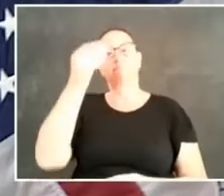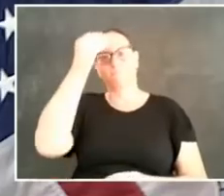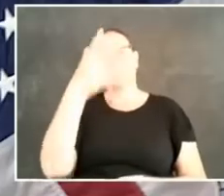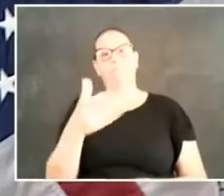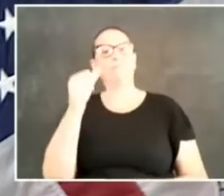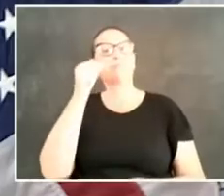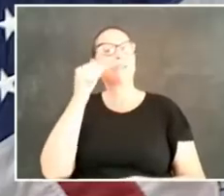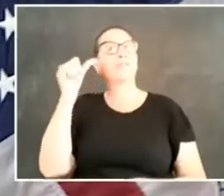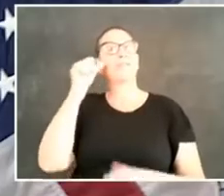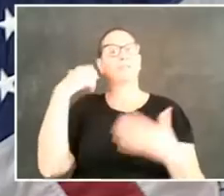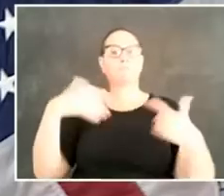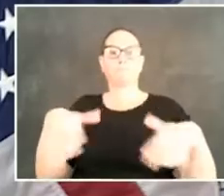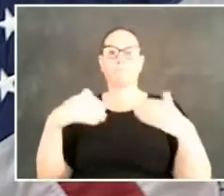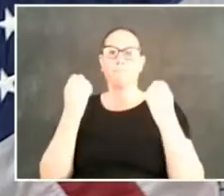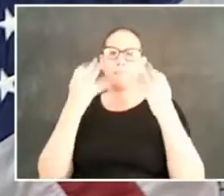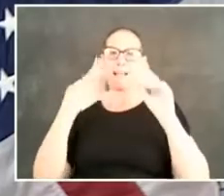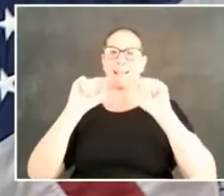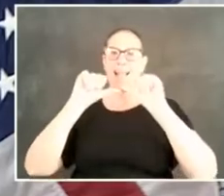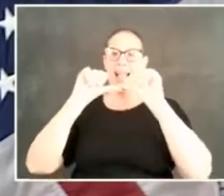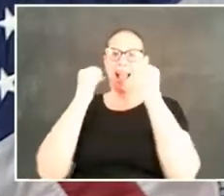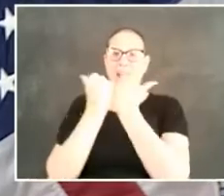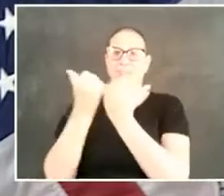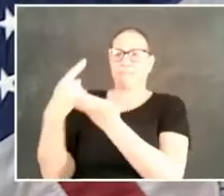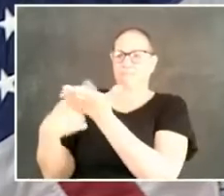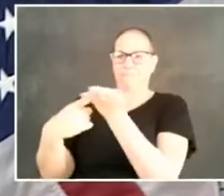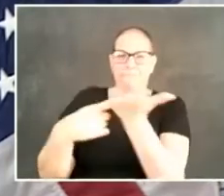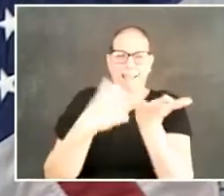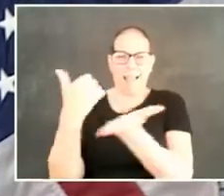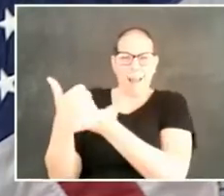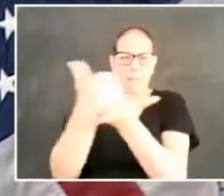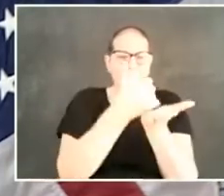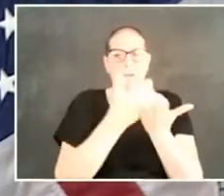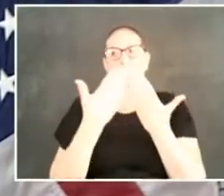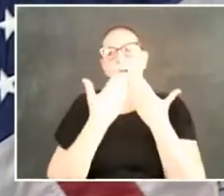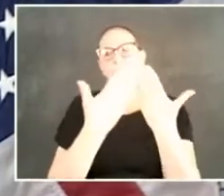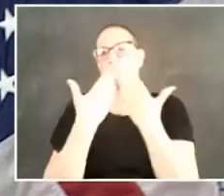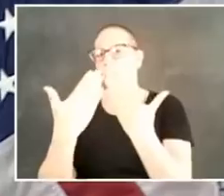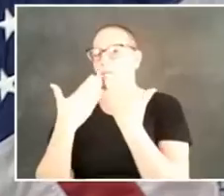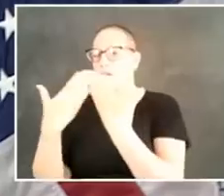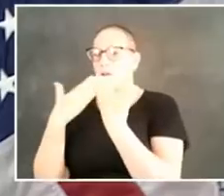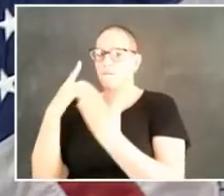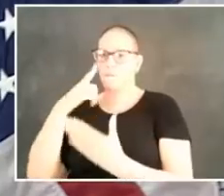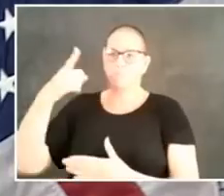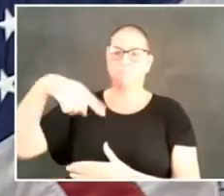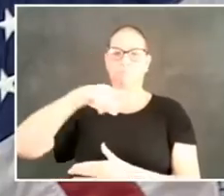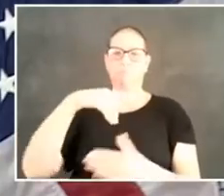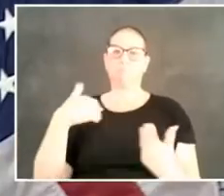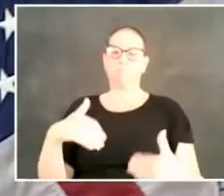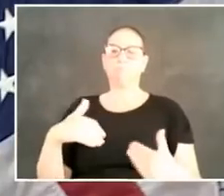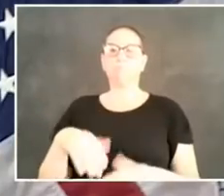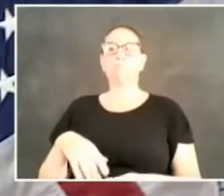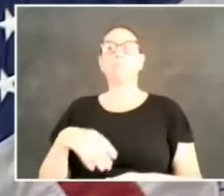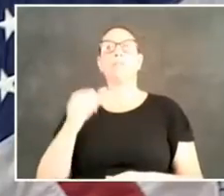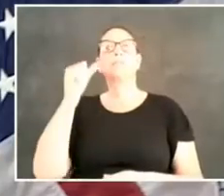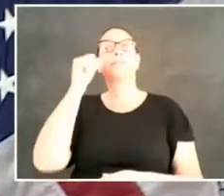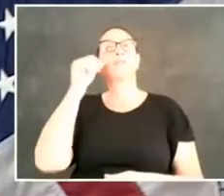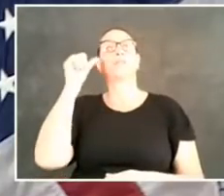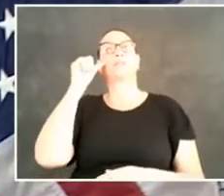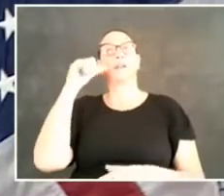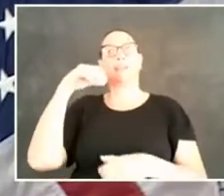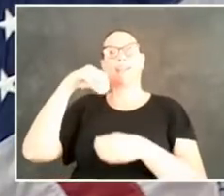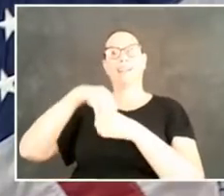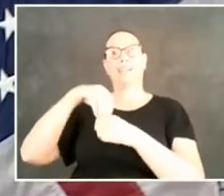alongside us. In parks specifically yesterday, we issued 43 summonses. We had an additional